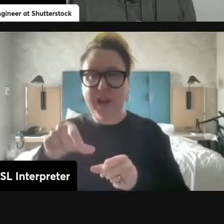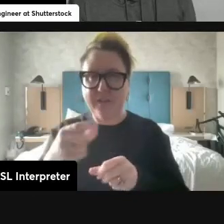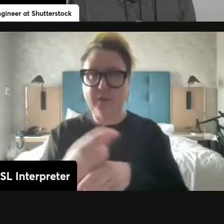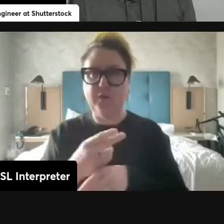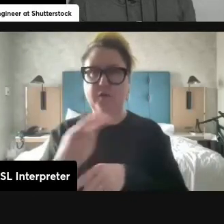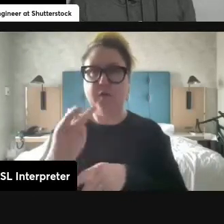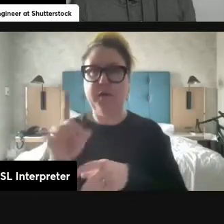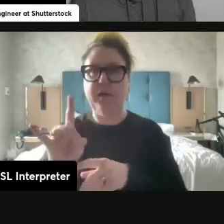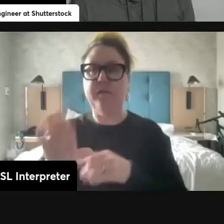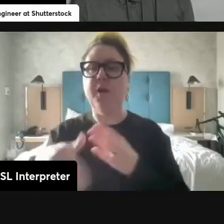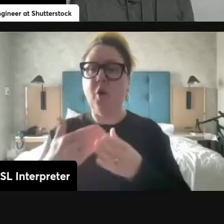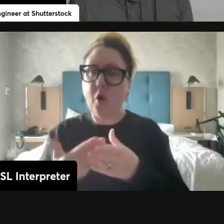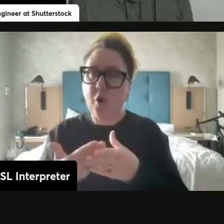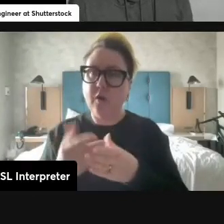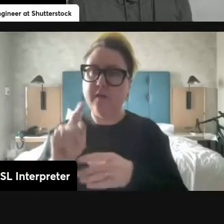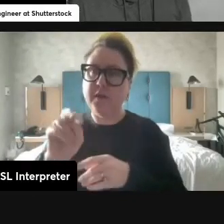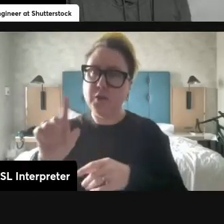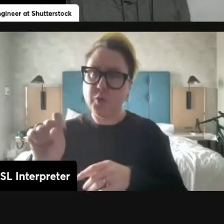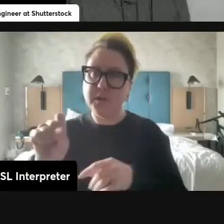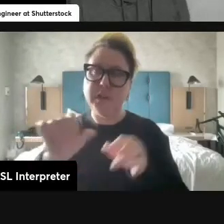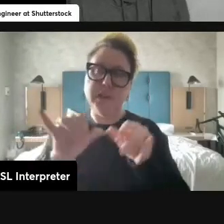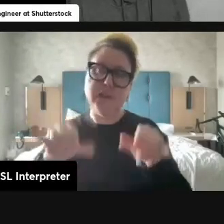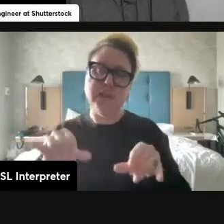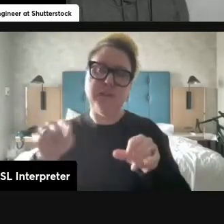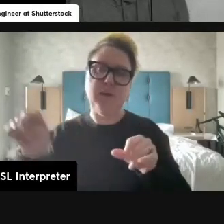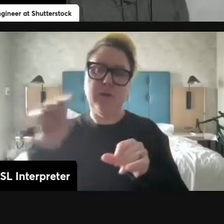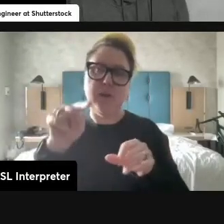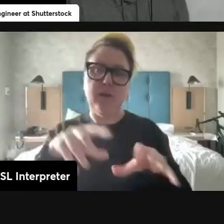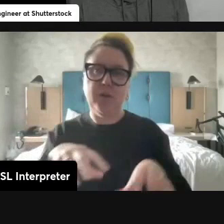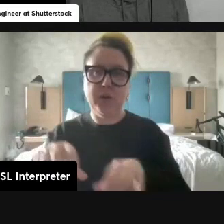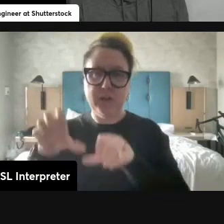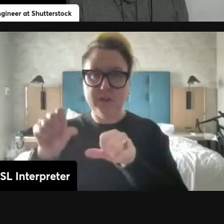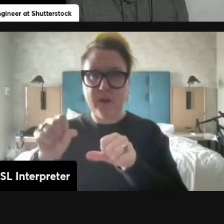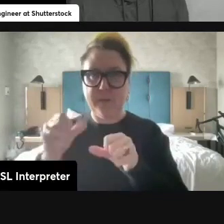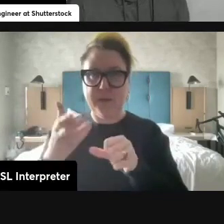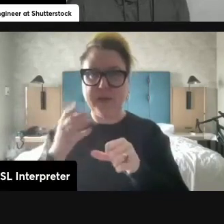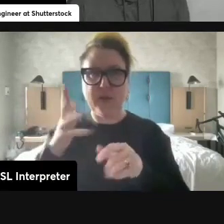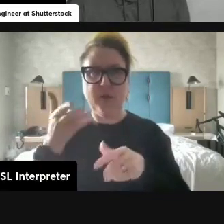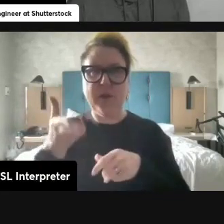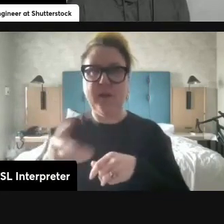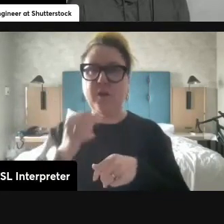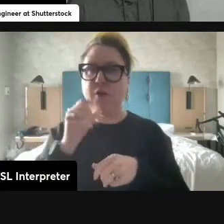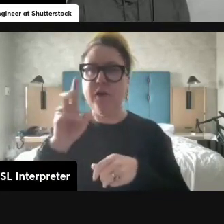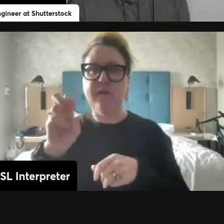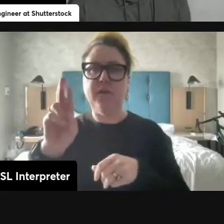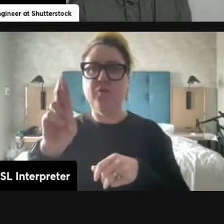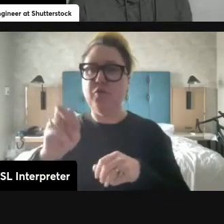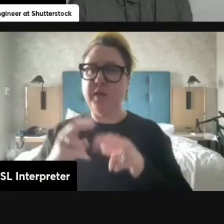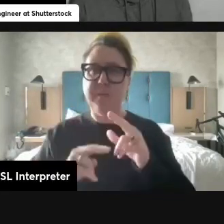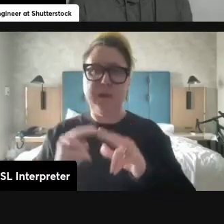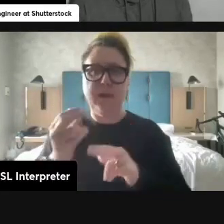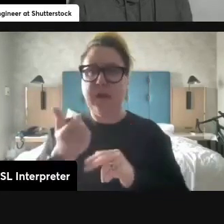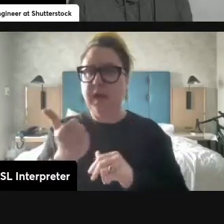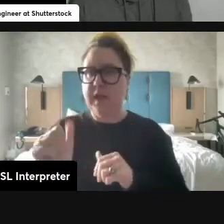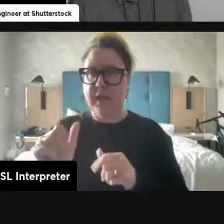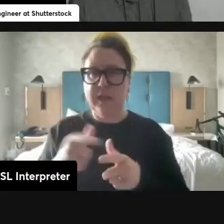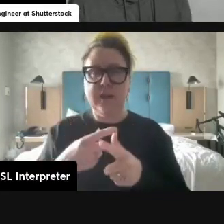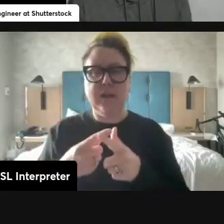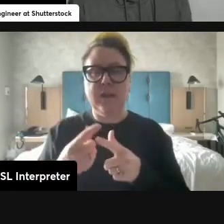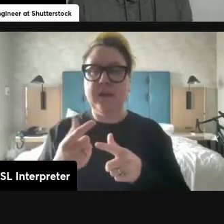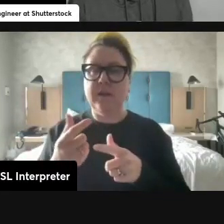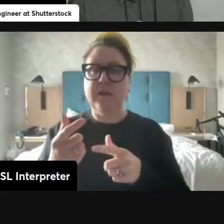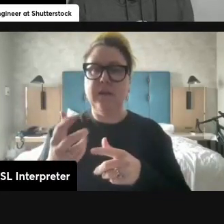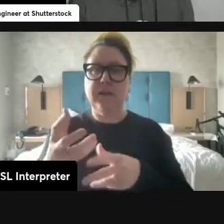all the tools are out there. All the systems are out there. You can just adopt things that exist. You don't have to rebuild anything, and then get all the best parts